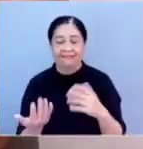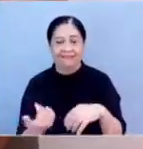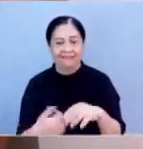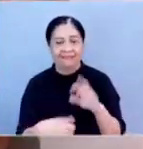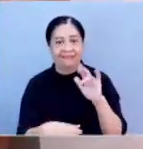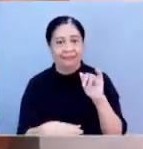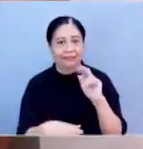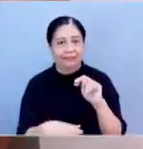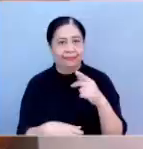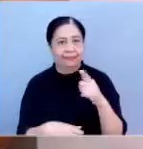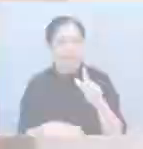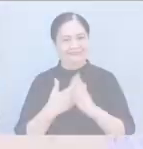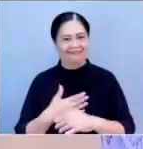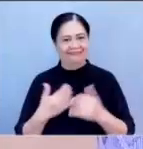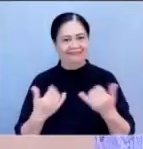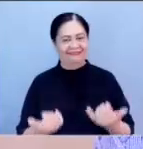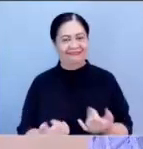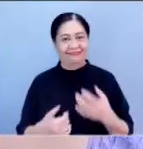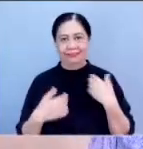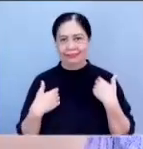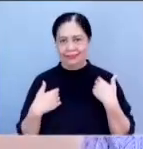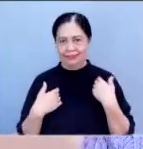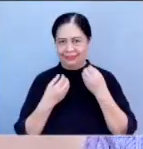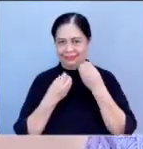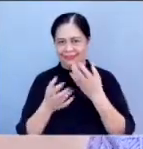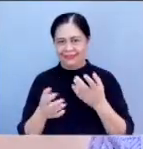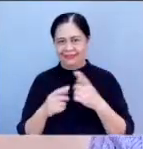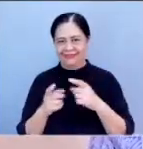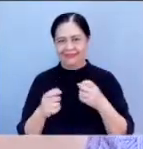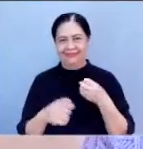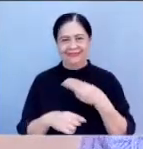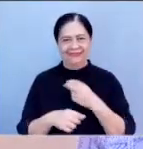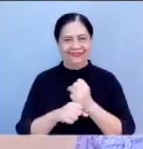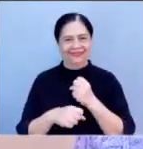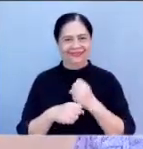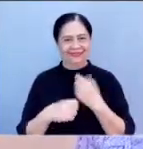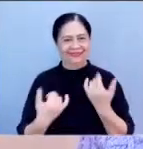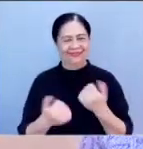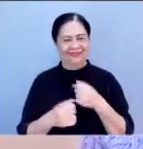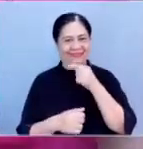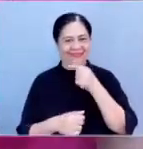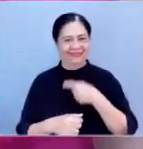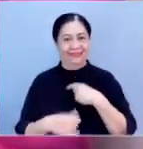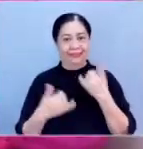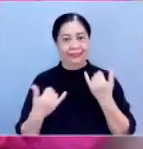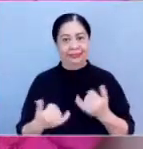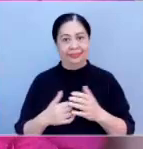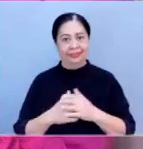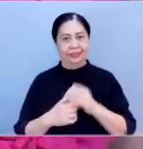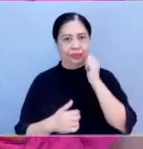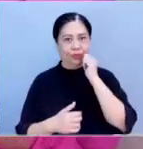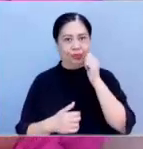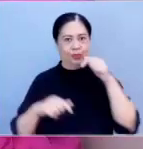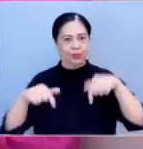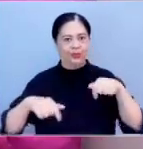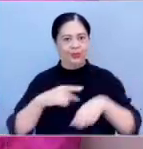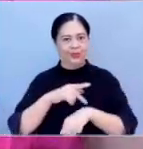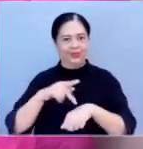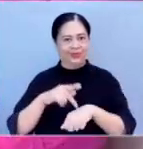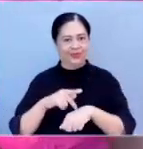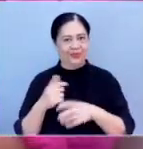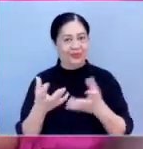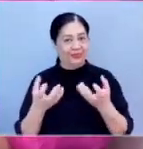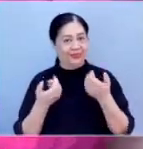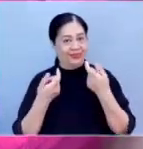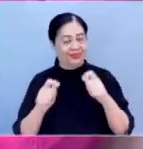Single, The Feeling of Christmas. May spill ako pero ipapagawa natin sa ating minamahal na guest today dahil lagi siyang nandito sa Pilipinas. Ryan, you wanna